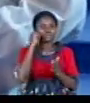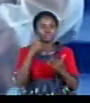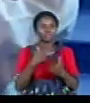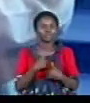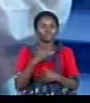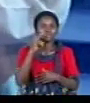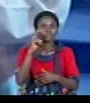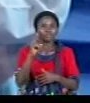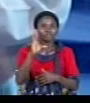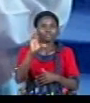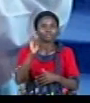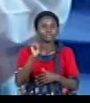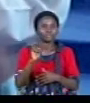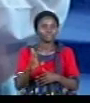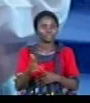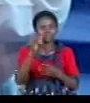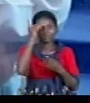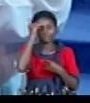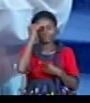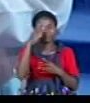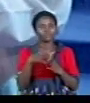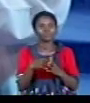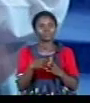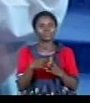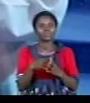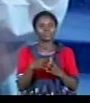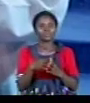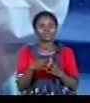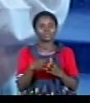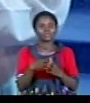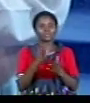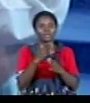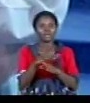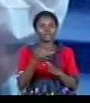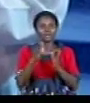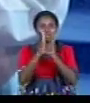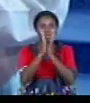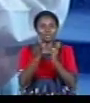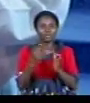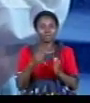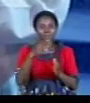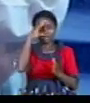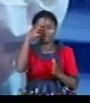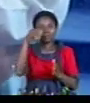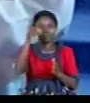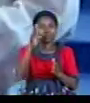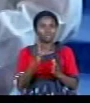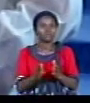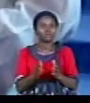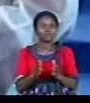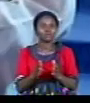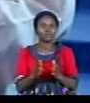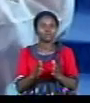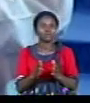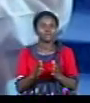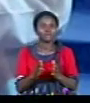the prayer of the man of God, Pastor Dr. W.F. Kumuyi, she